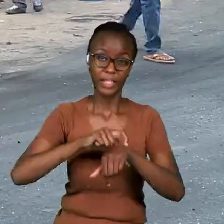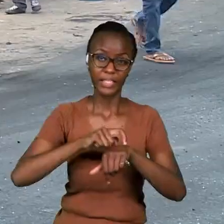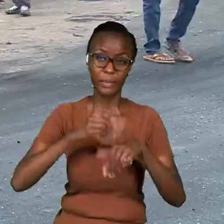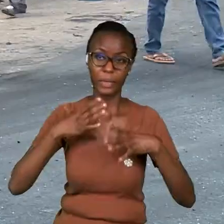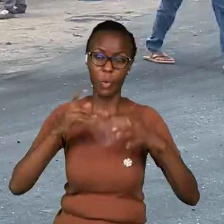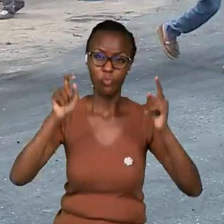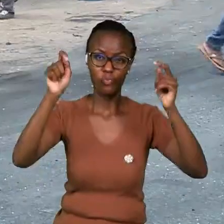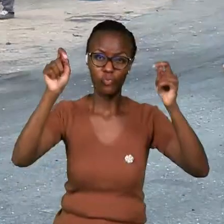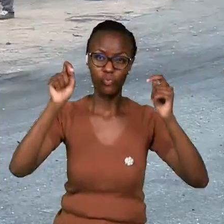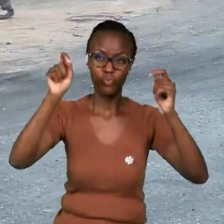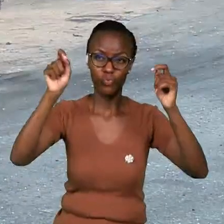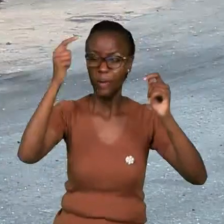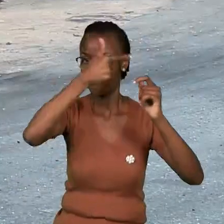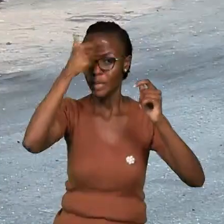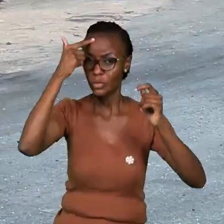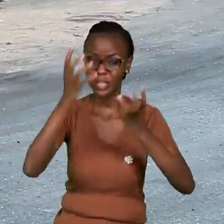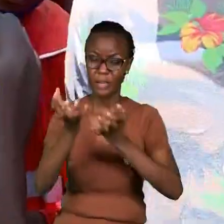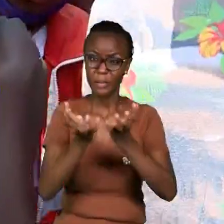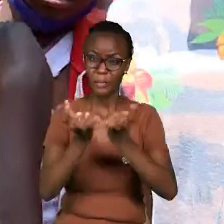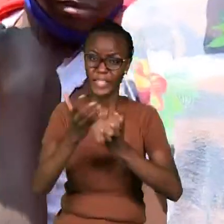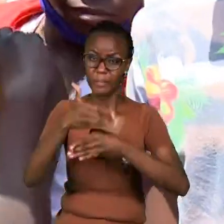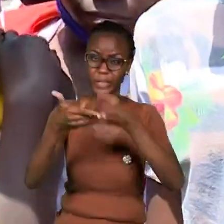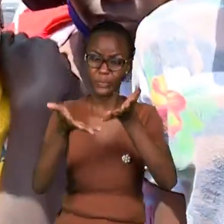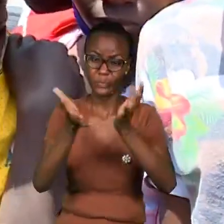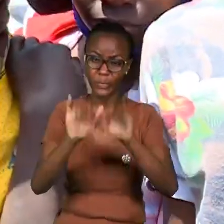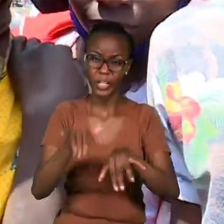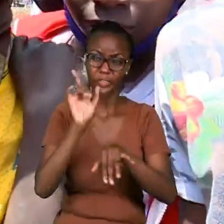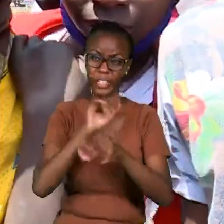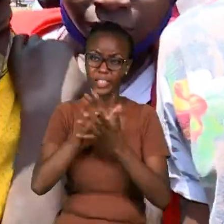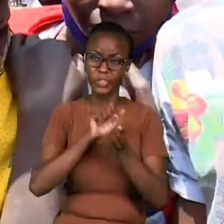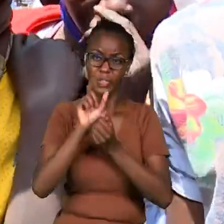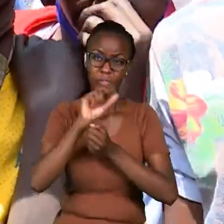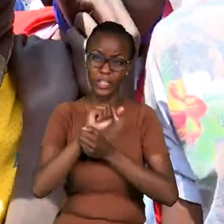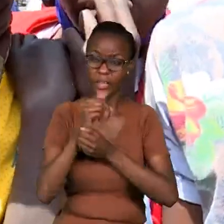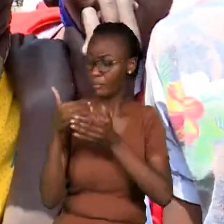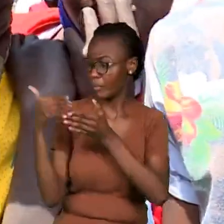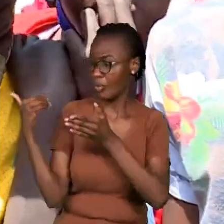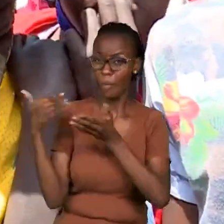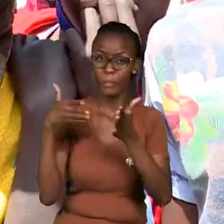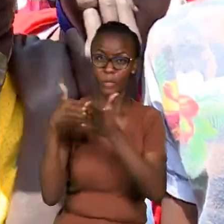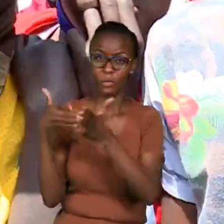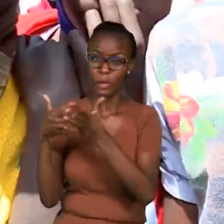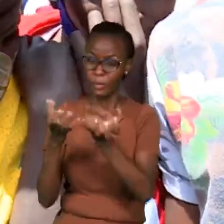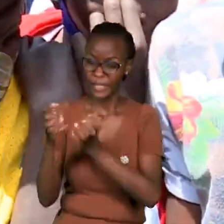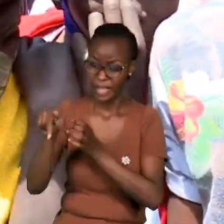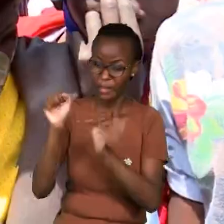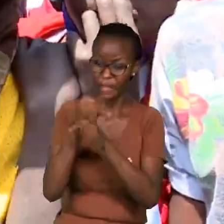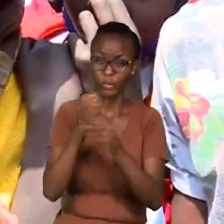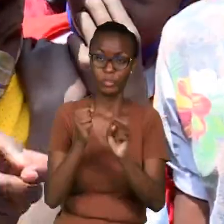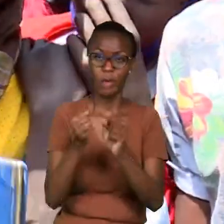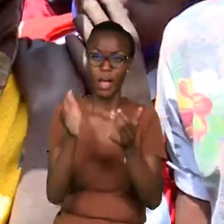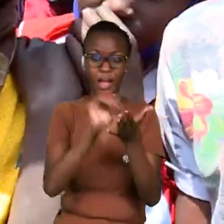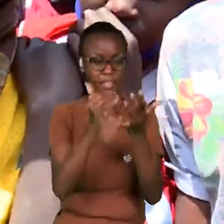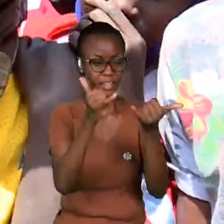protested demolition of their business stalls. Niliwa sana kwanzia the other time tulikatazwa kufanya biashara hapa yote. Sasa hizi naona